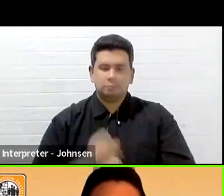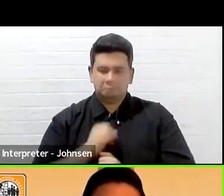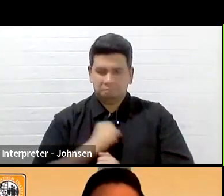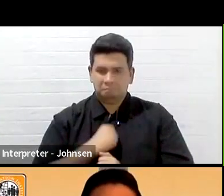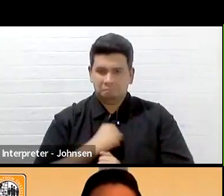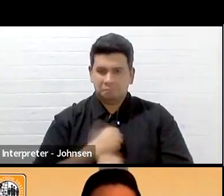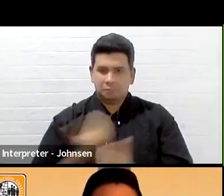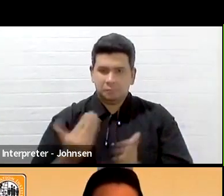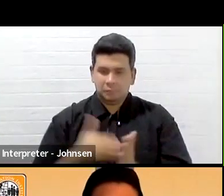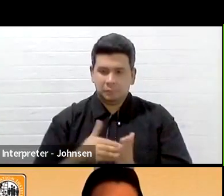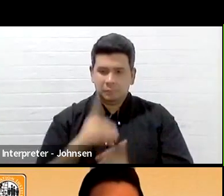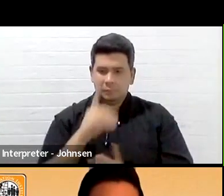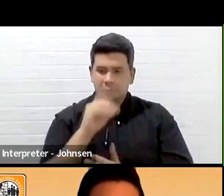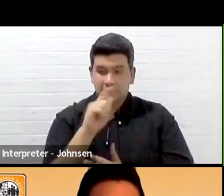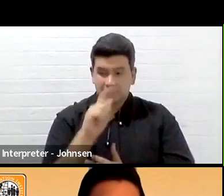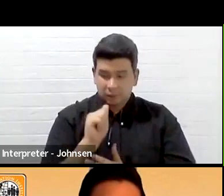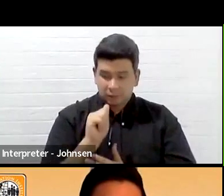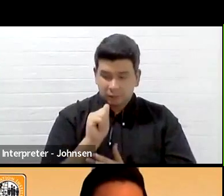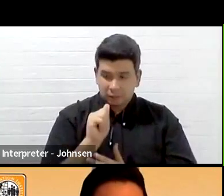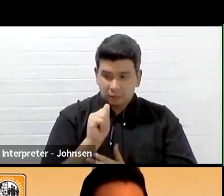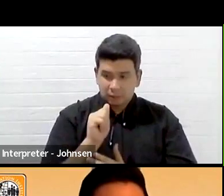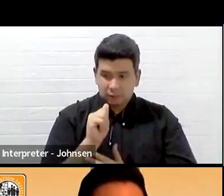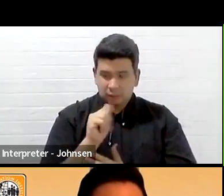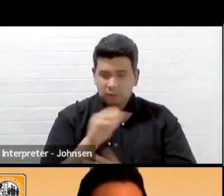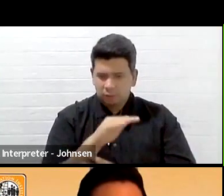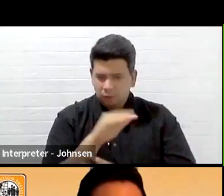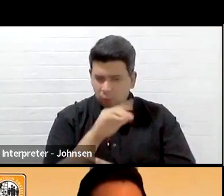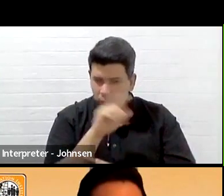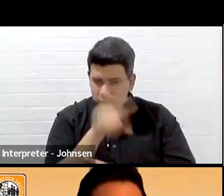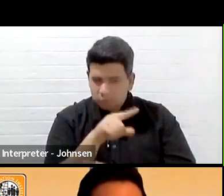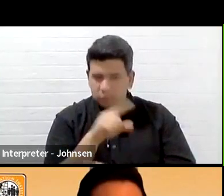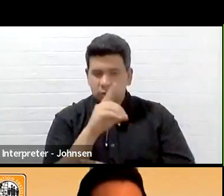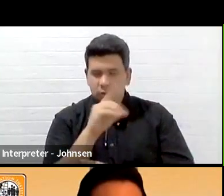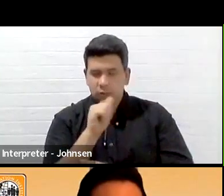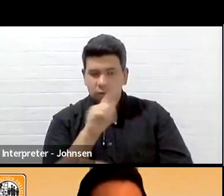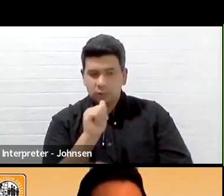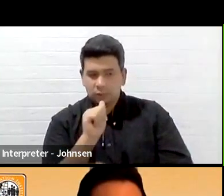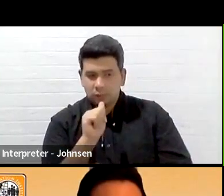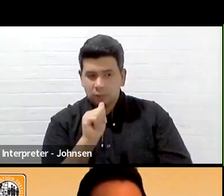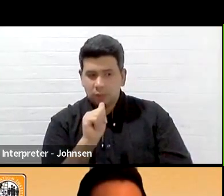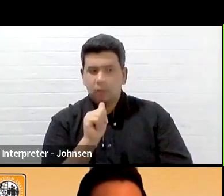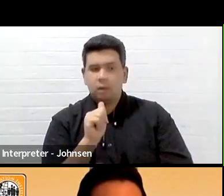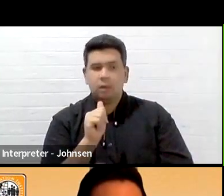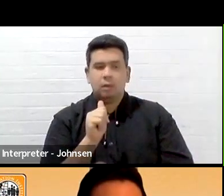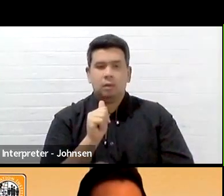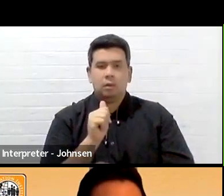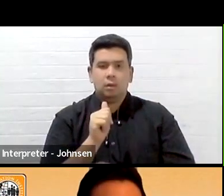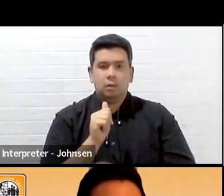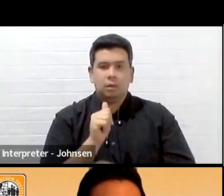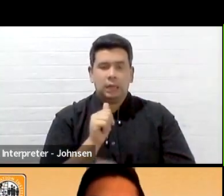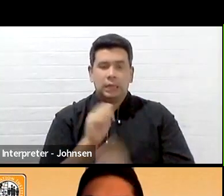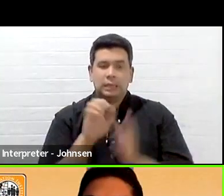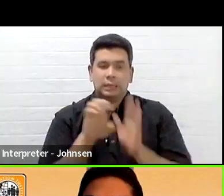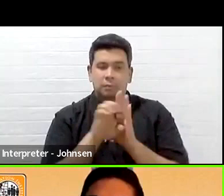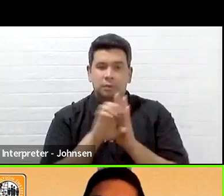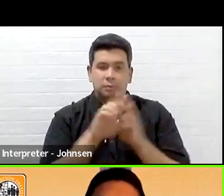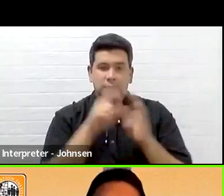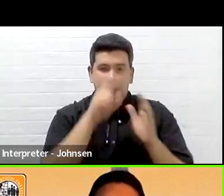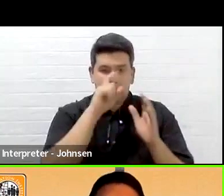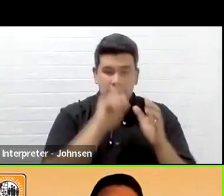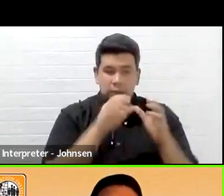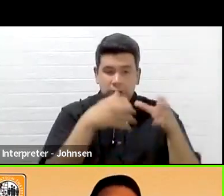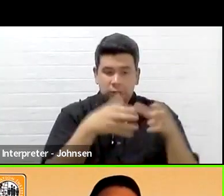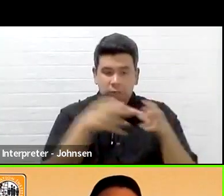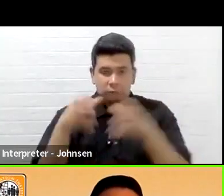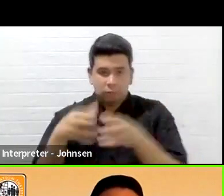We have data on excess deaths from other causes by age group, disaggregated by age group. We are